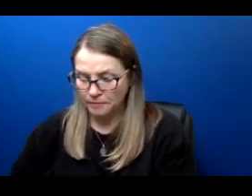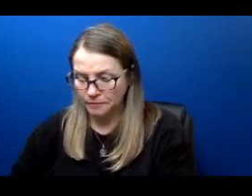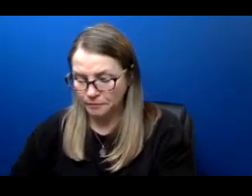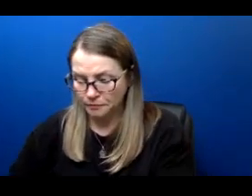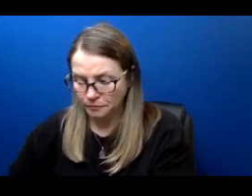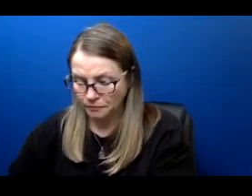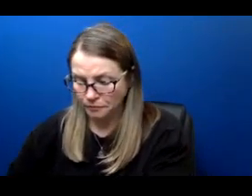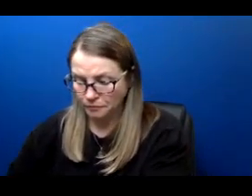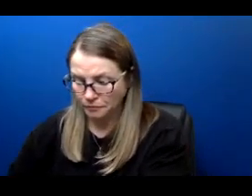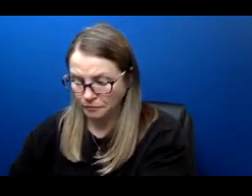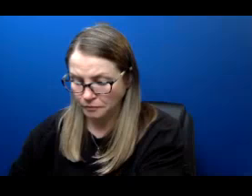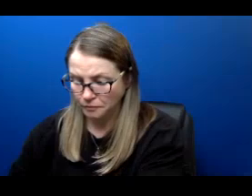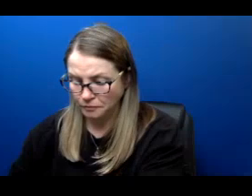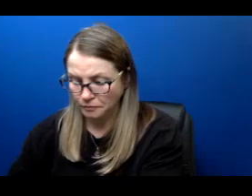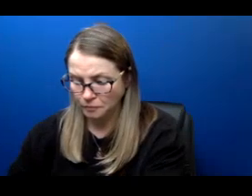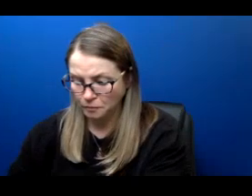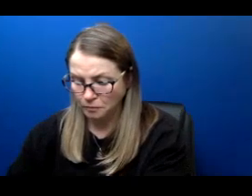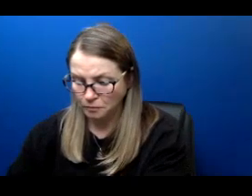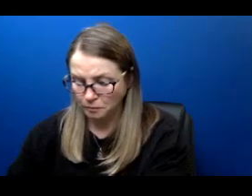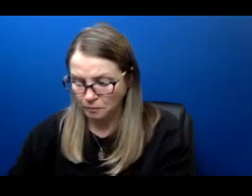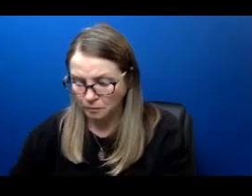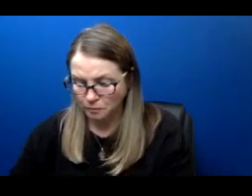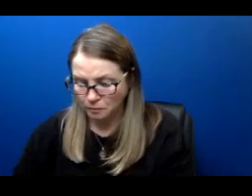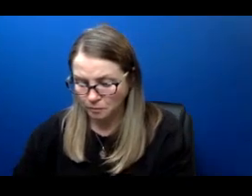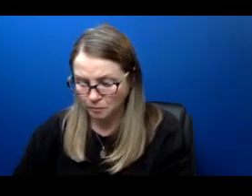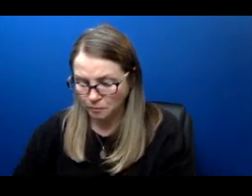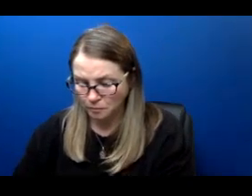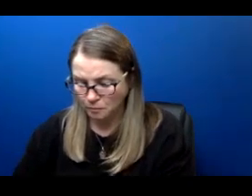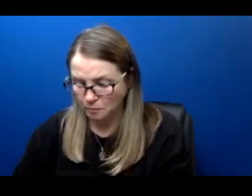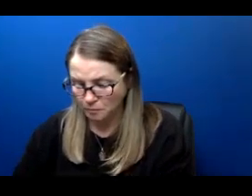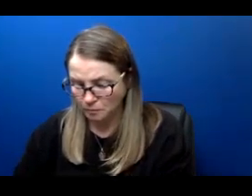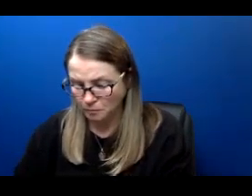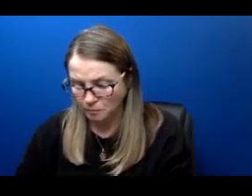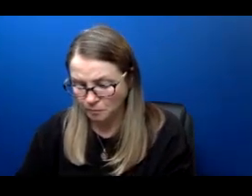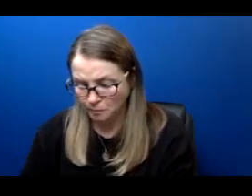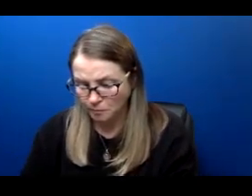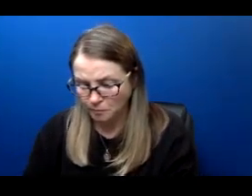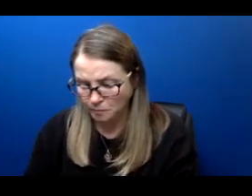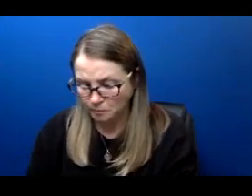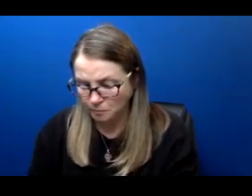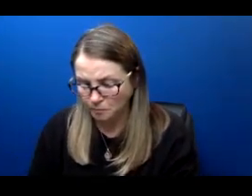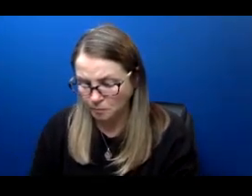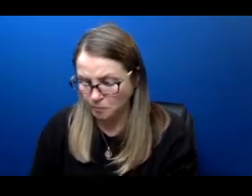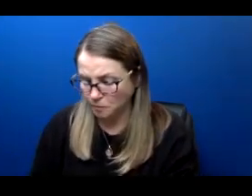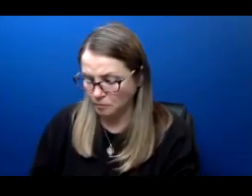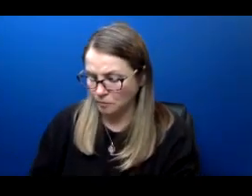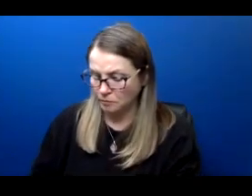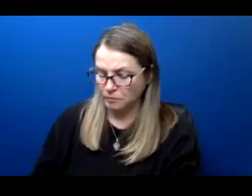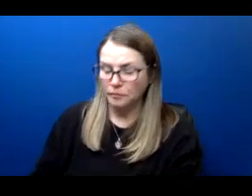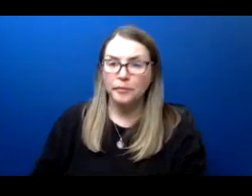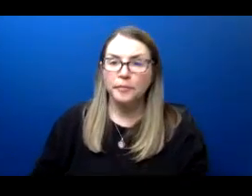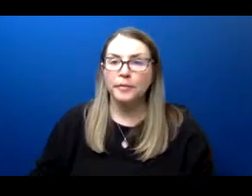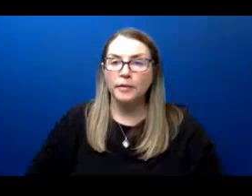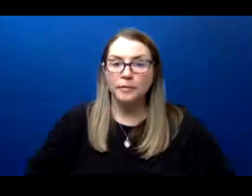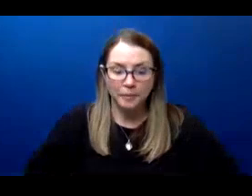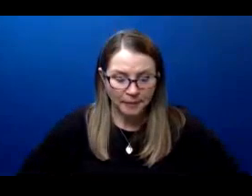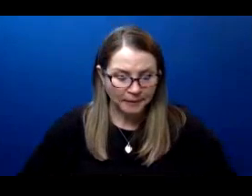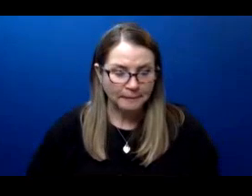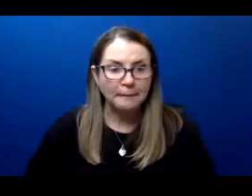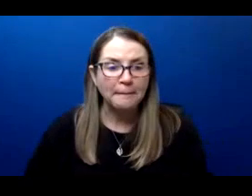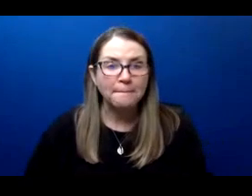for too is Miss Flynn, Member Flynn. She mentioned she is our licensed doula. We